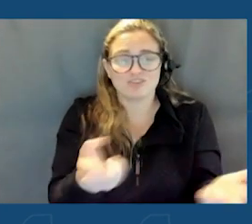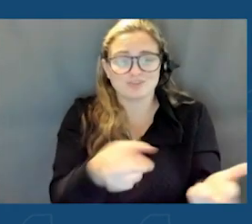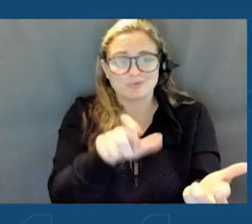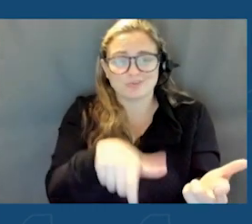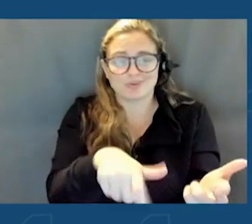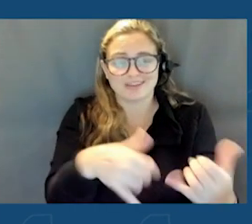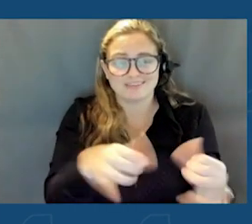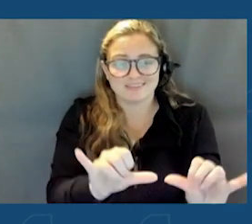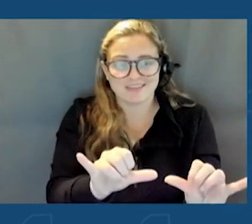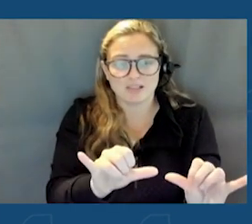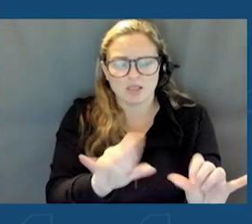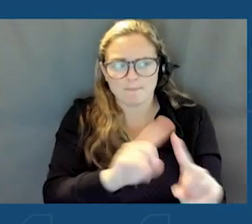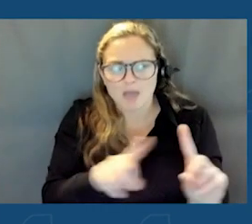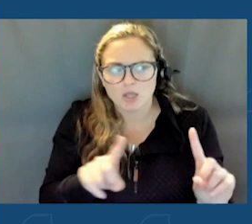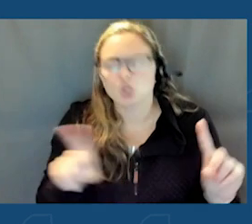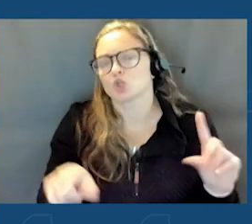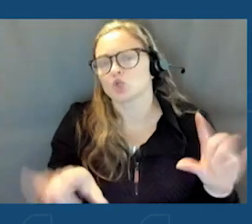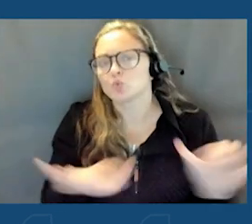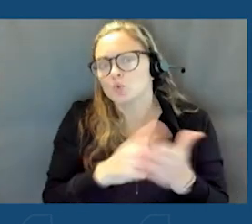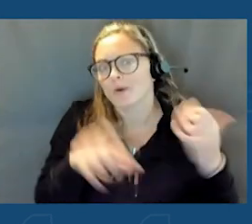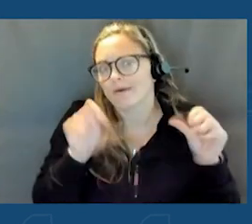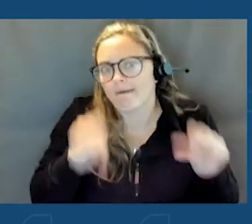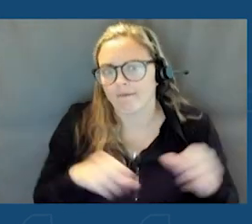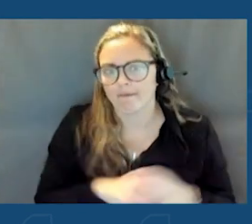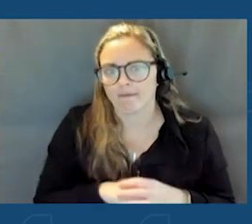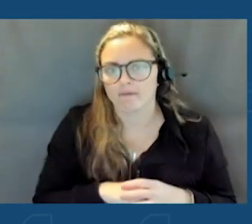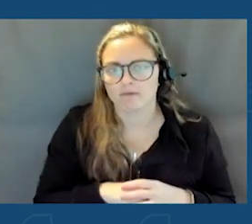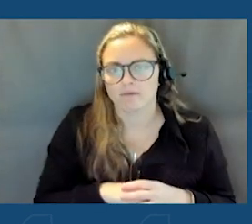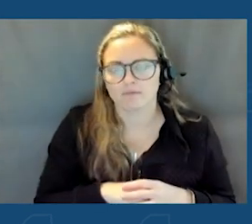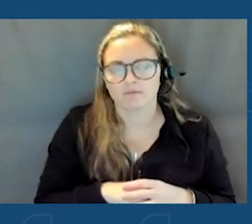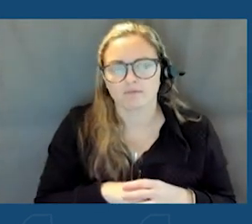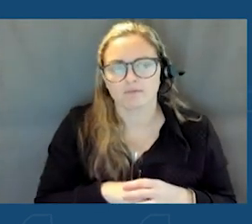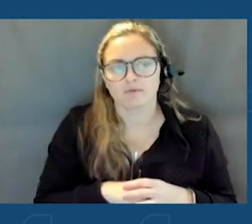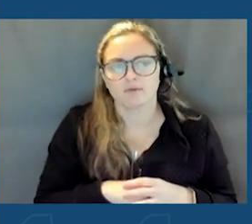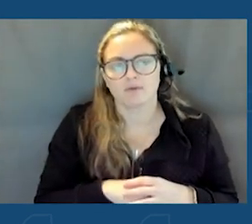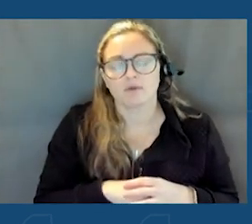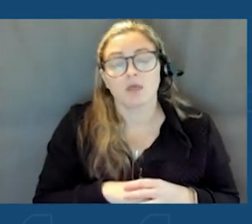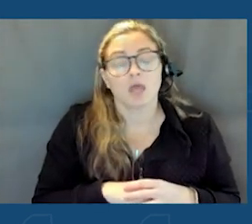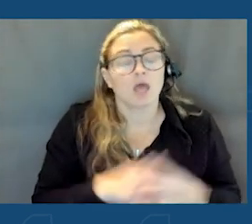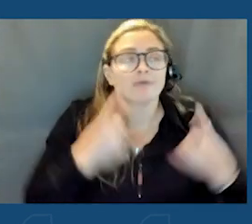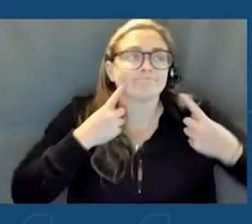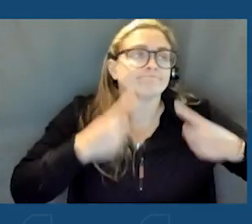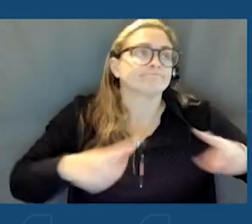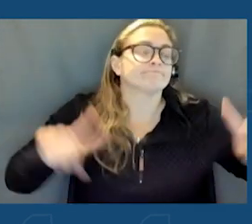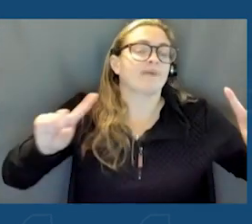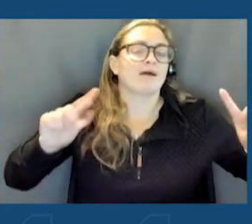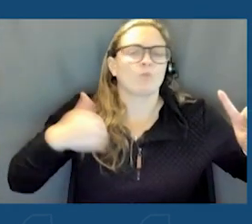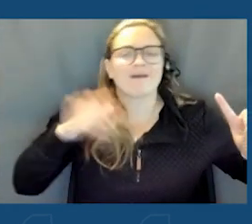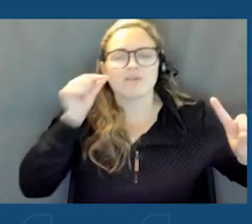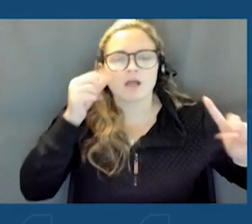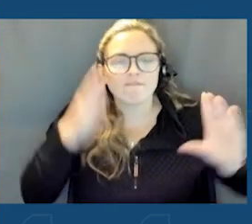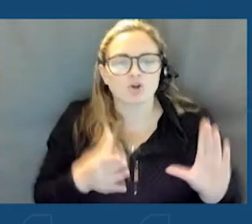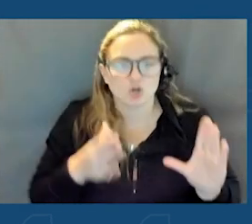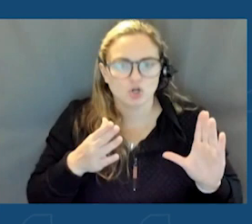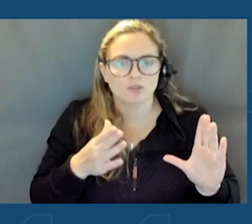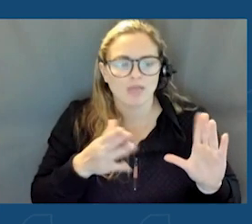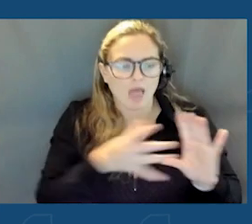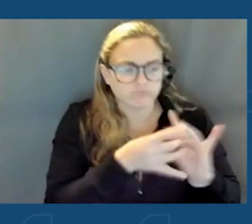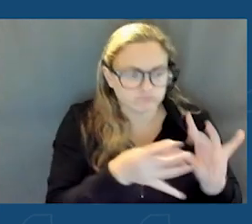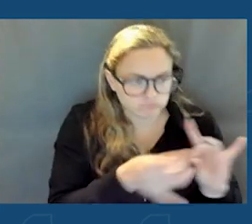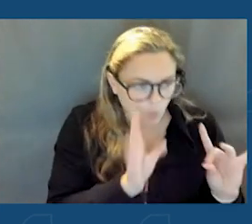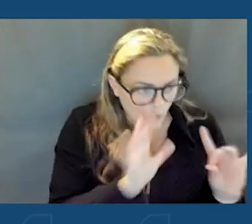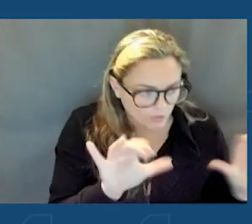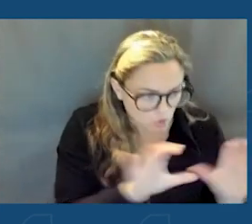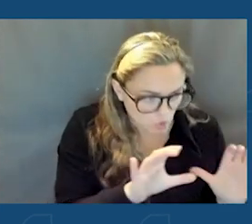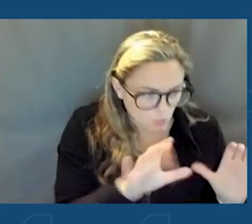you make do with what you have. And finally, we have a governor who's delivering on her promise to us, her promise to fight